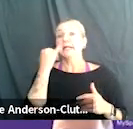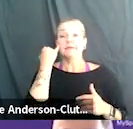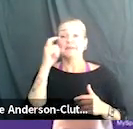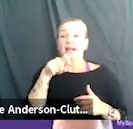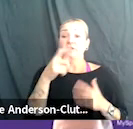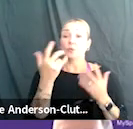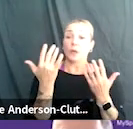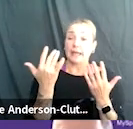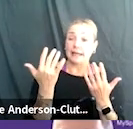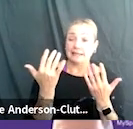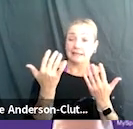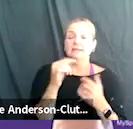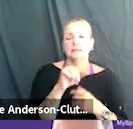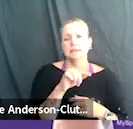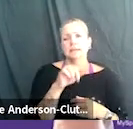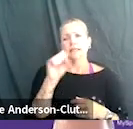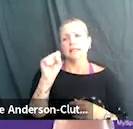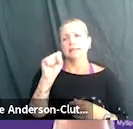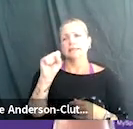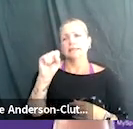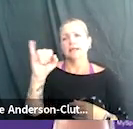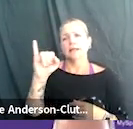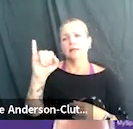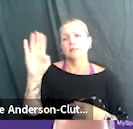self-injurious, sort of like when if he was stopped from